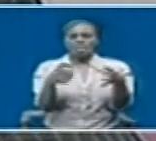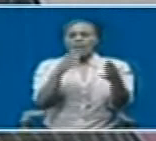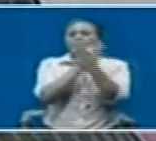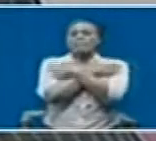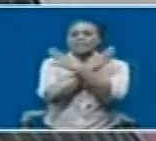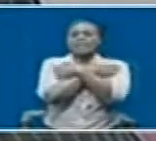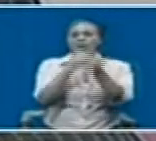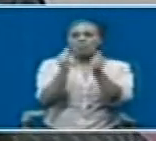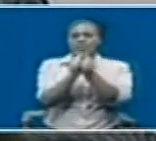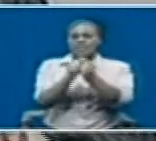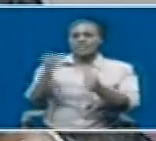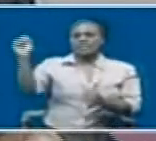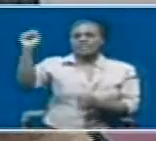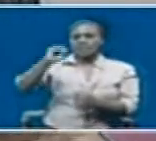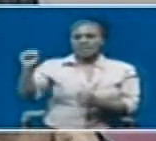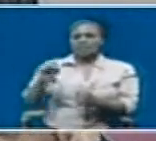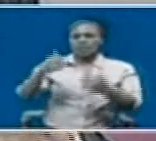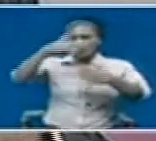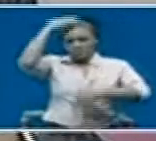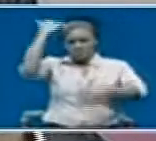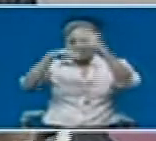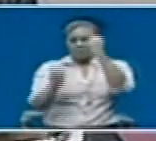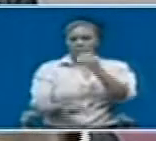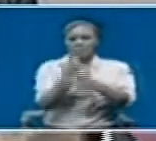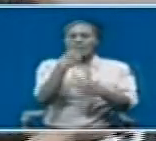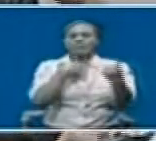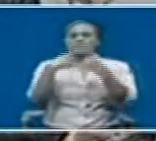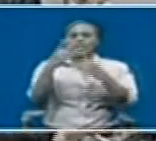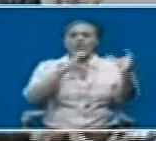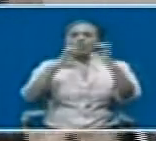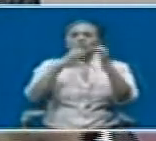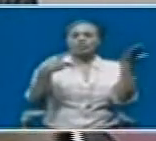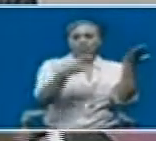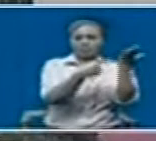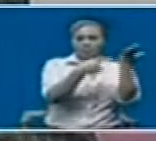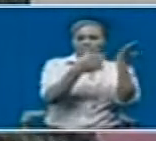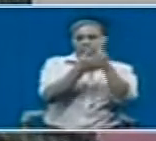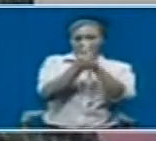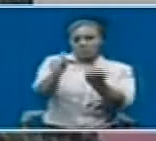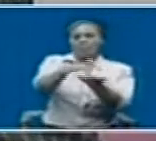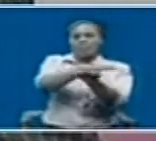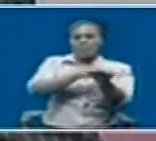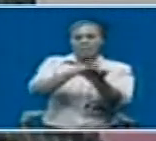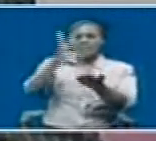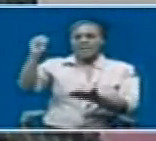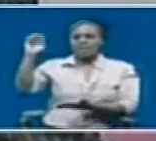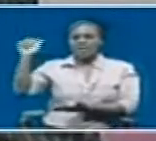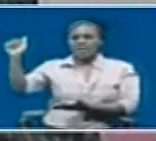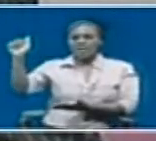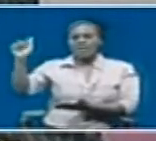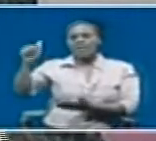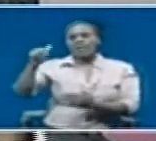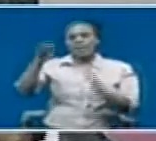partnership with Strathmore, in which we have developed a telecommunications technology skill-based master's program.